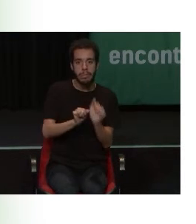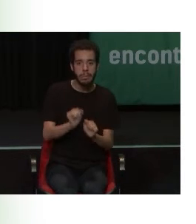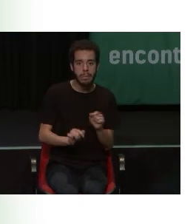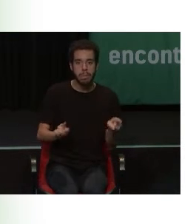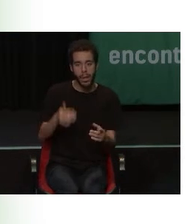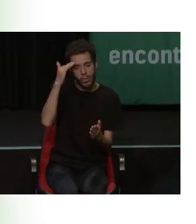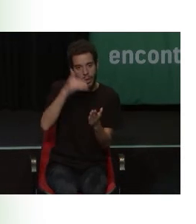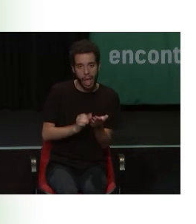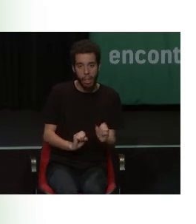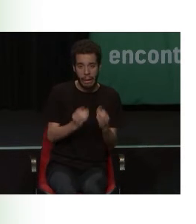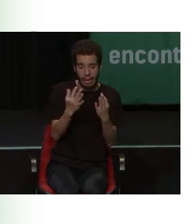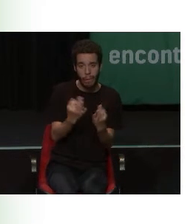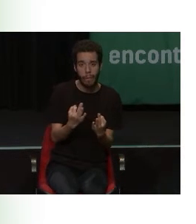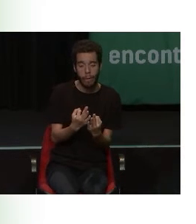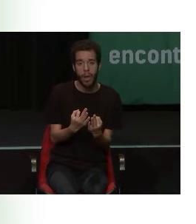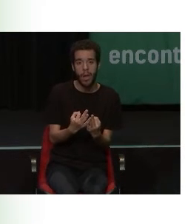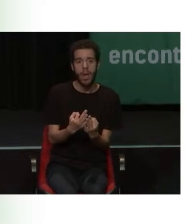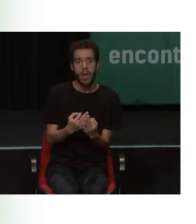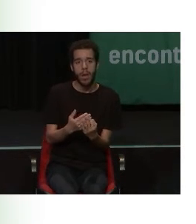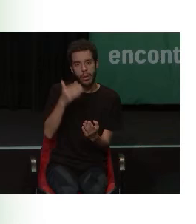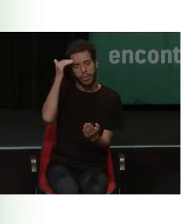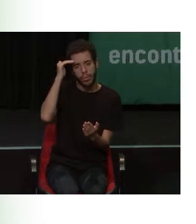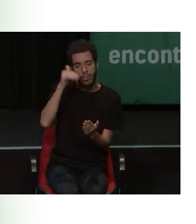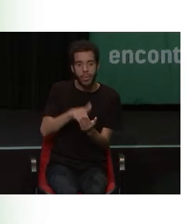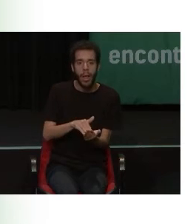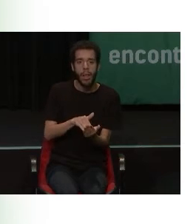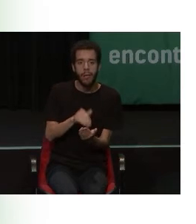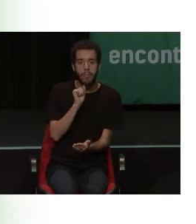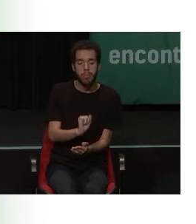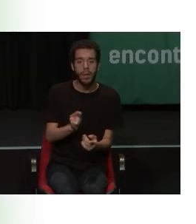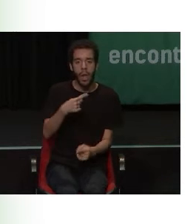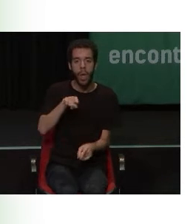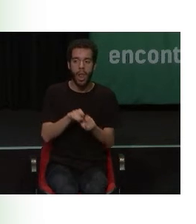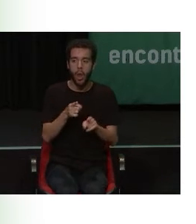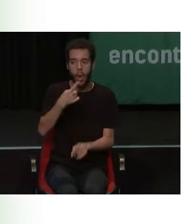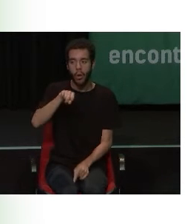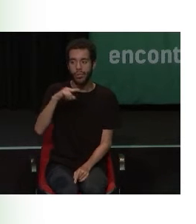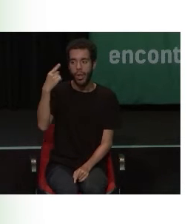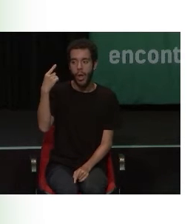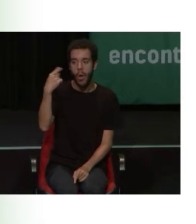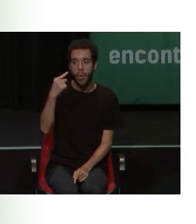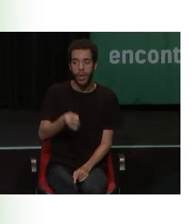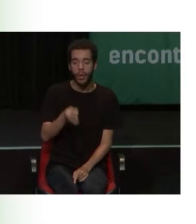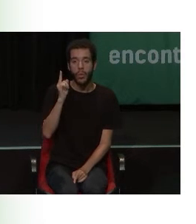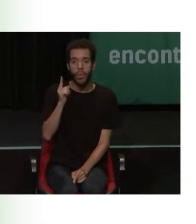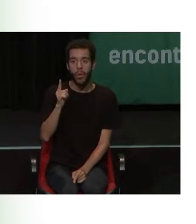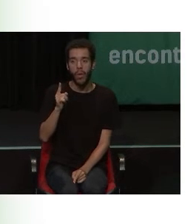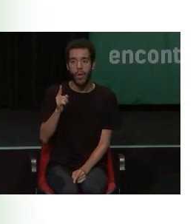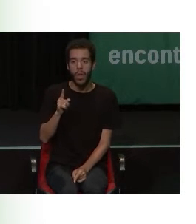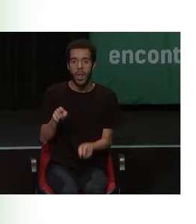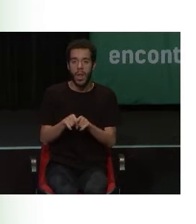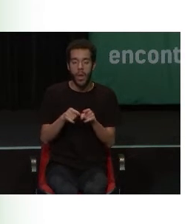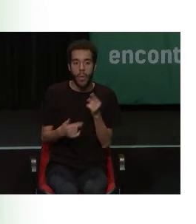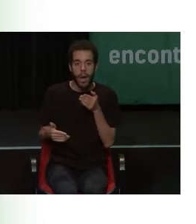of the preliminares. preliminary Nós, outcomes or claro results. que não somos os Clearly, únicos we are not the only ones a ter este